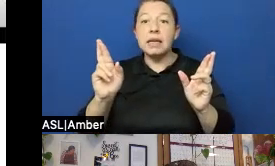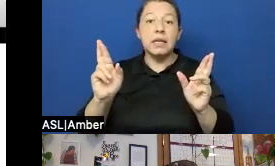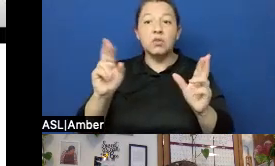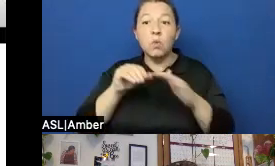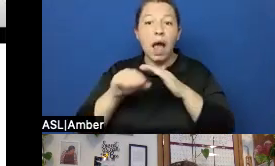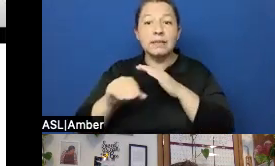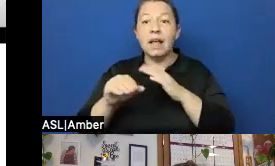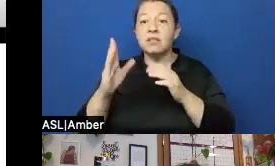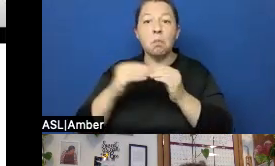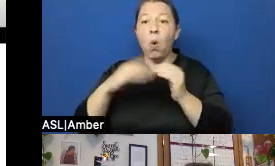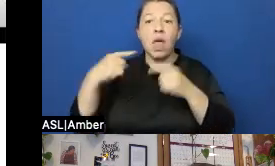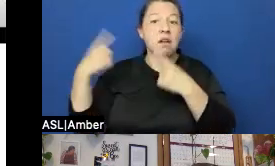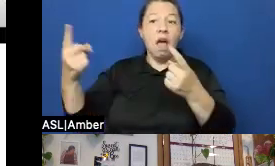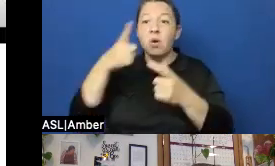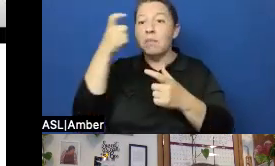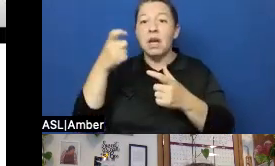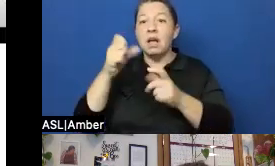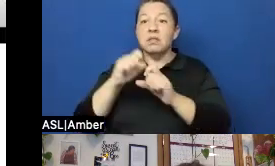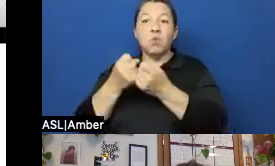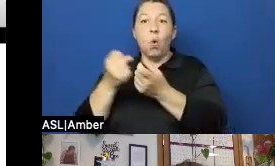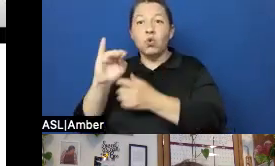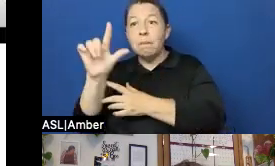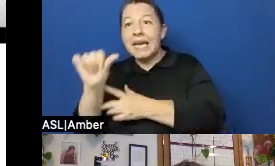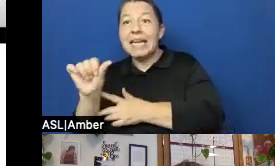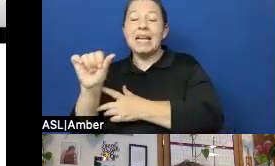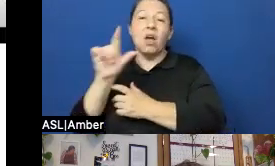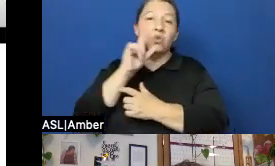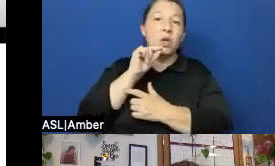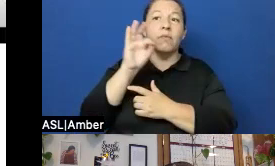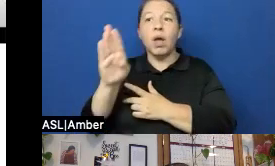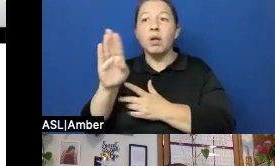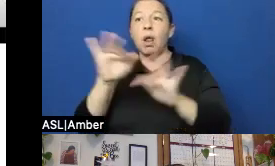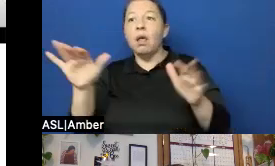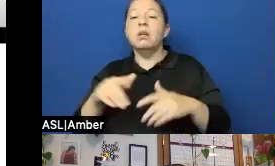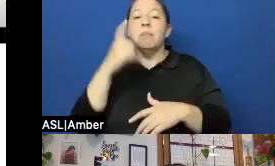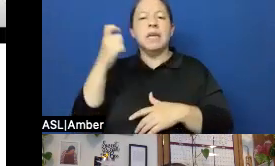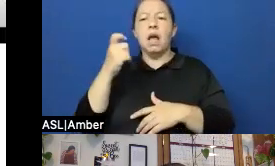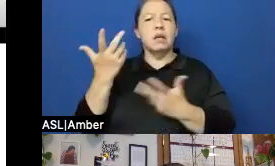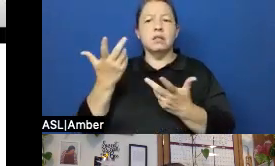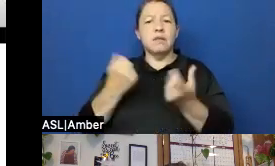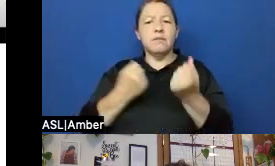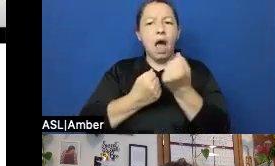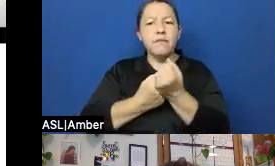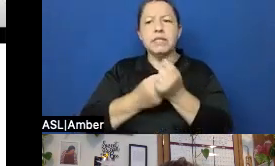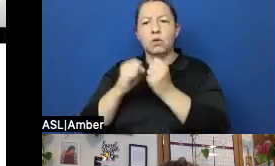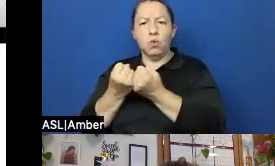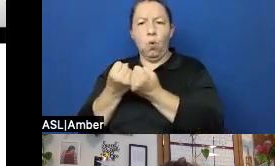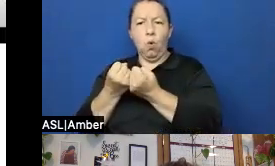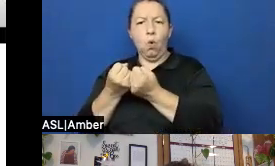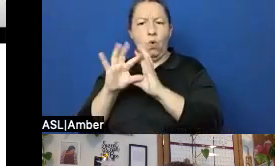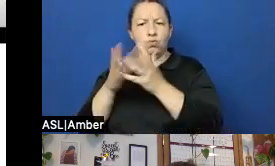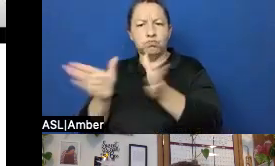you know, because of social media, because of advocacy, just trying to address, you know, the fear